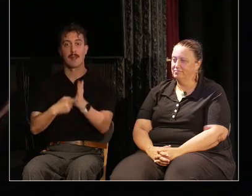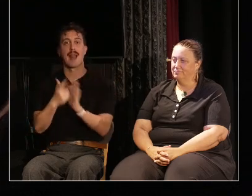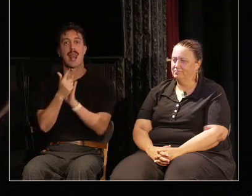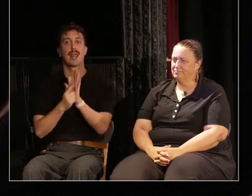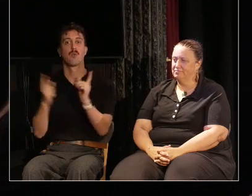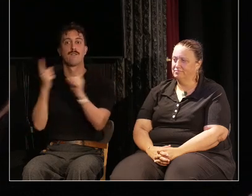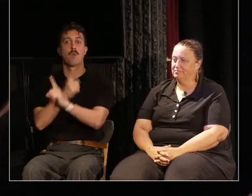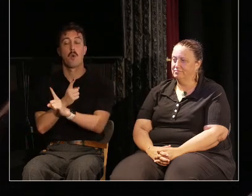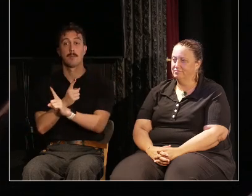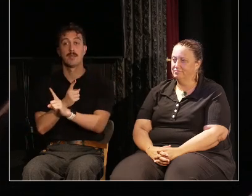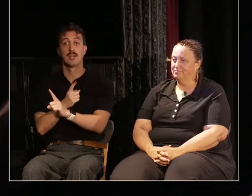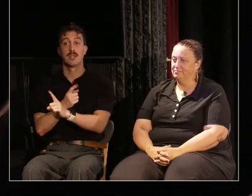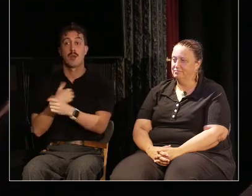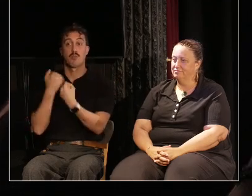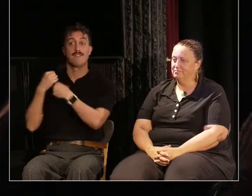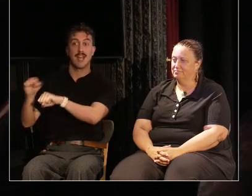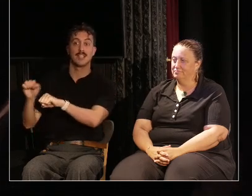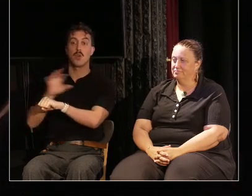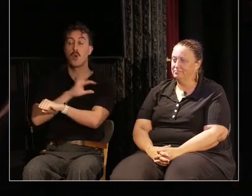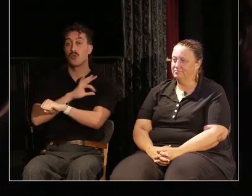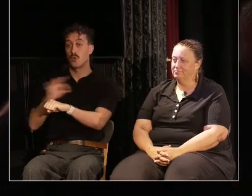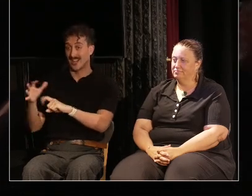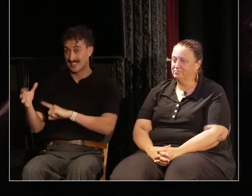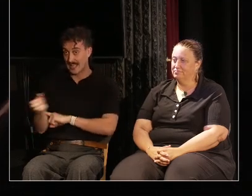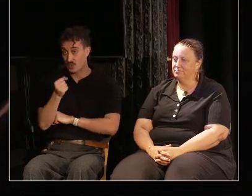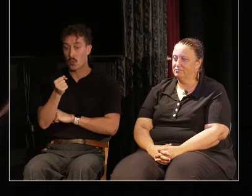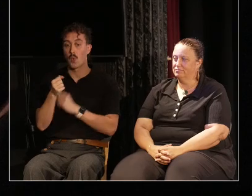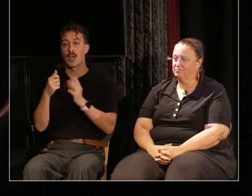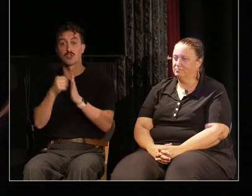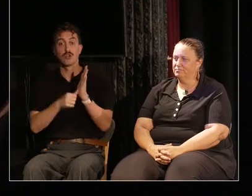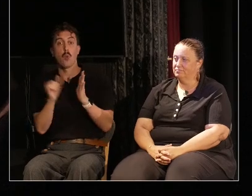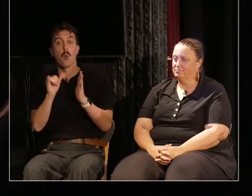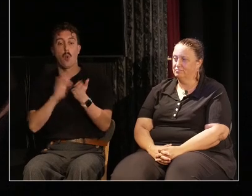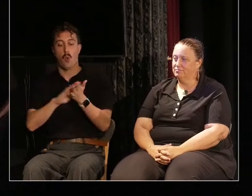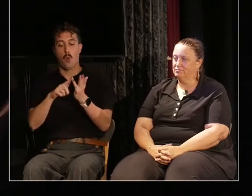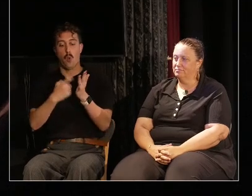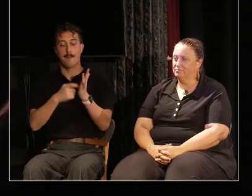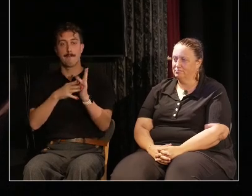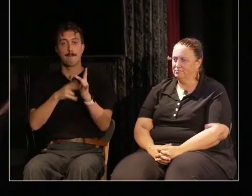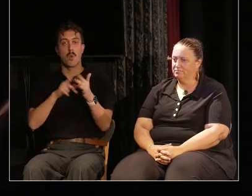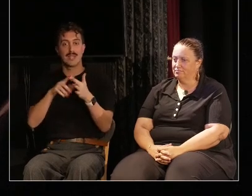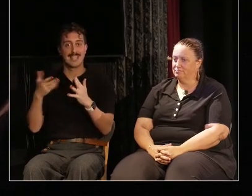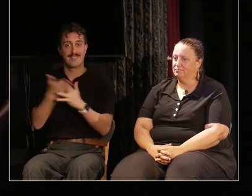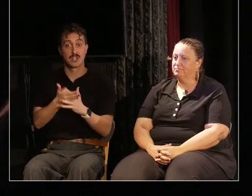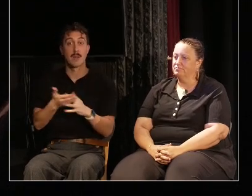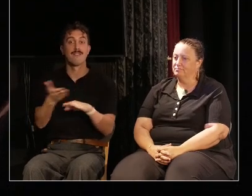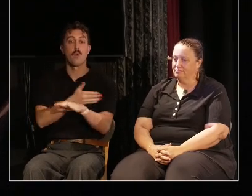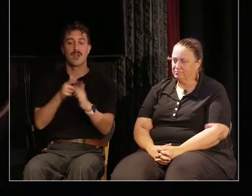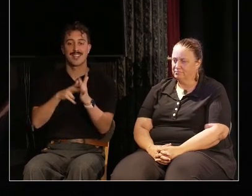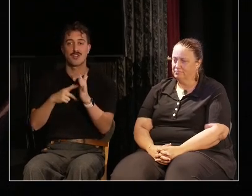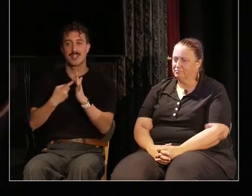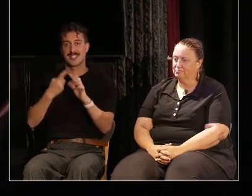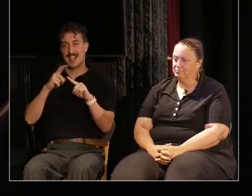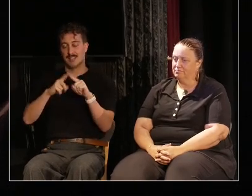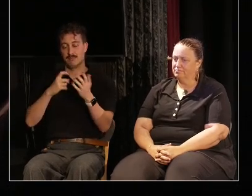non-essential surgical or hormonal interventions before intersex people are old enough to consent. The federal